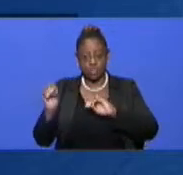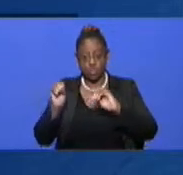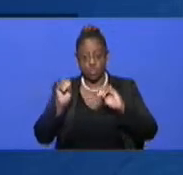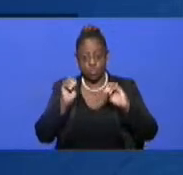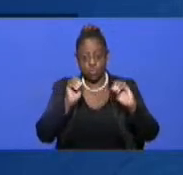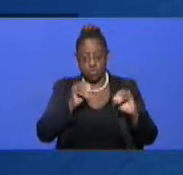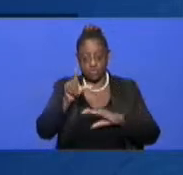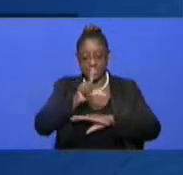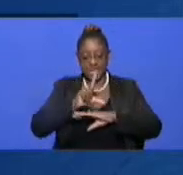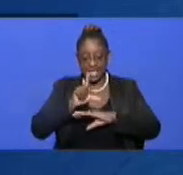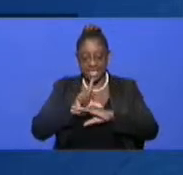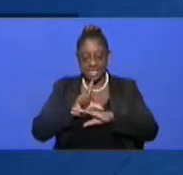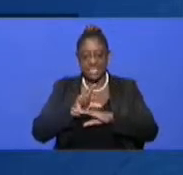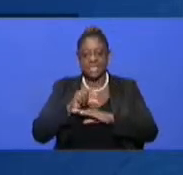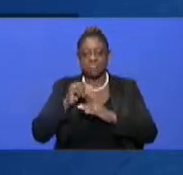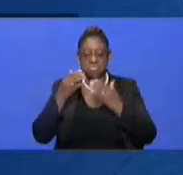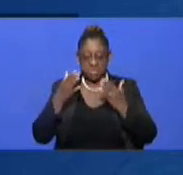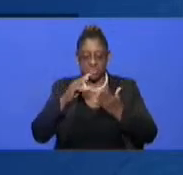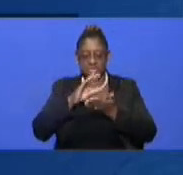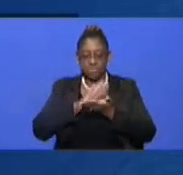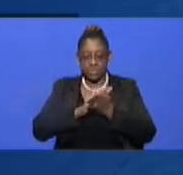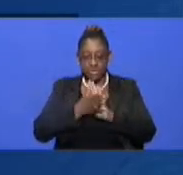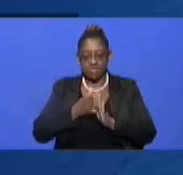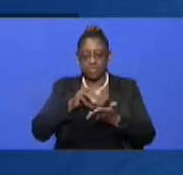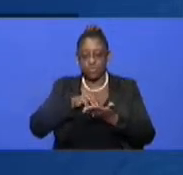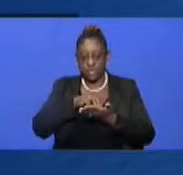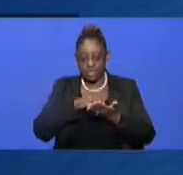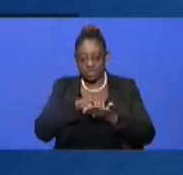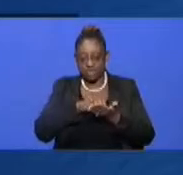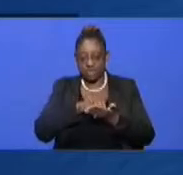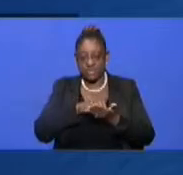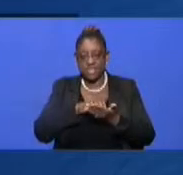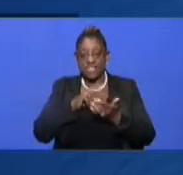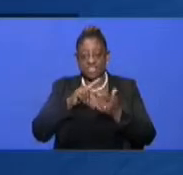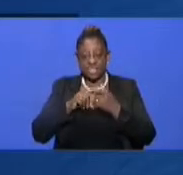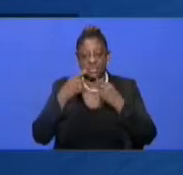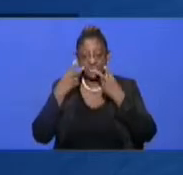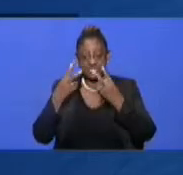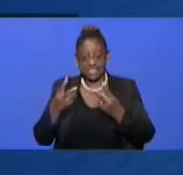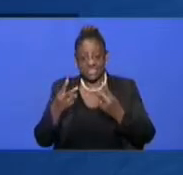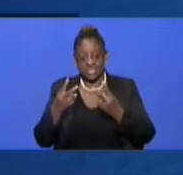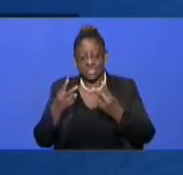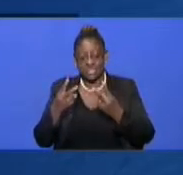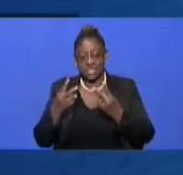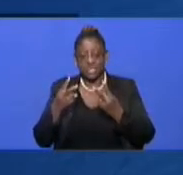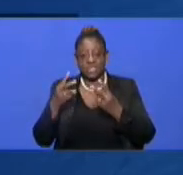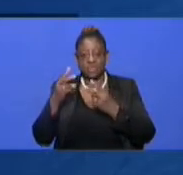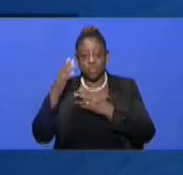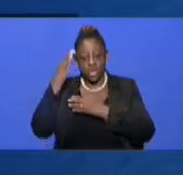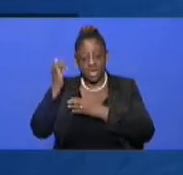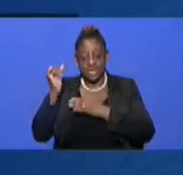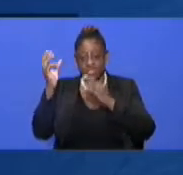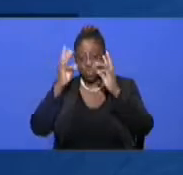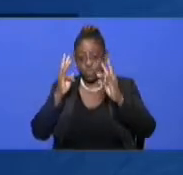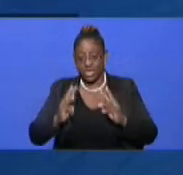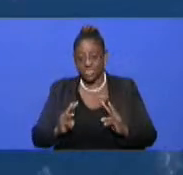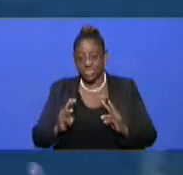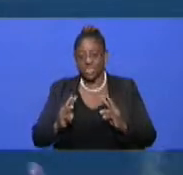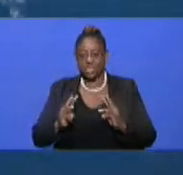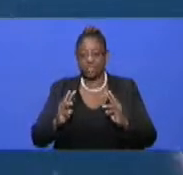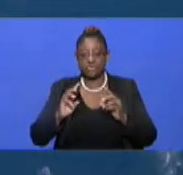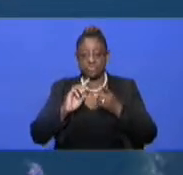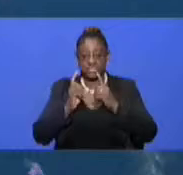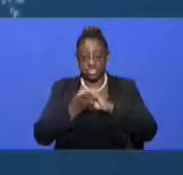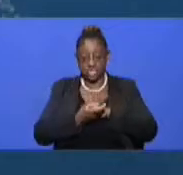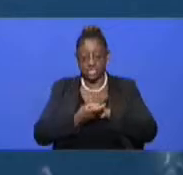inland, there will be some rapid weakening of that system. Nevertheless, there's a trough extending out of that will affect our weather. We'll show you that in a short while.